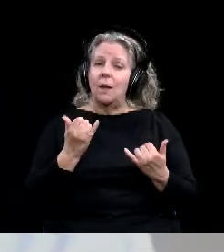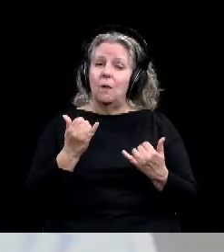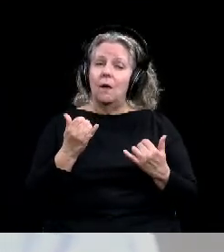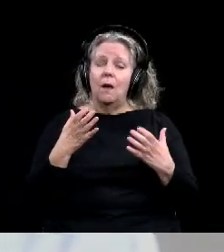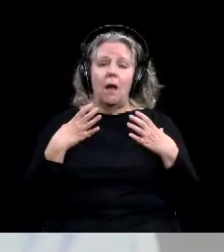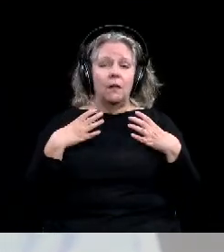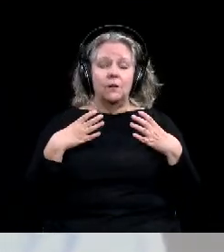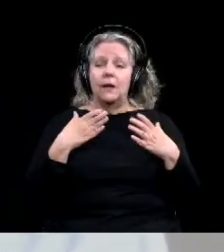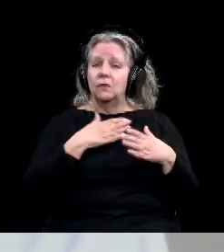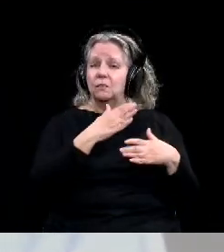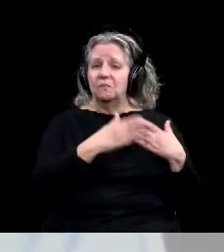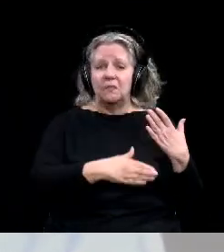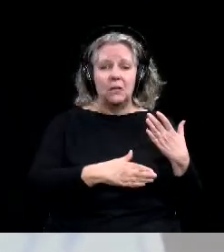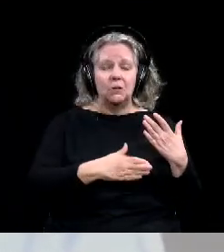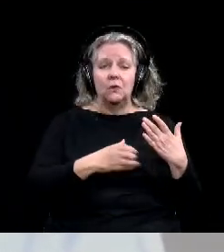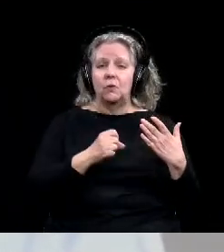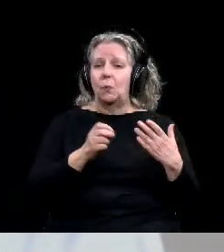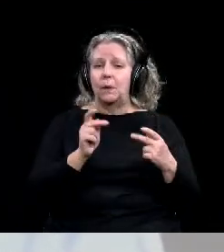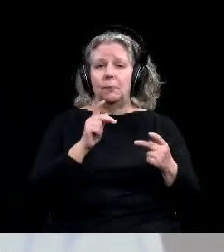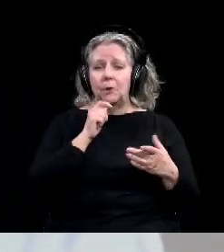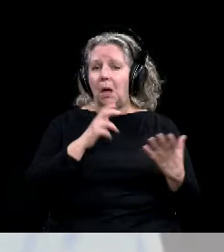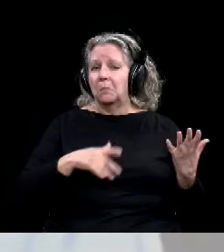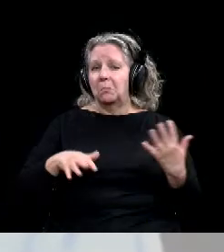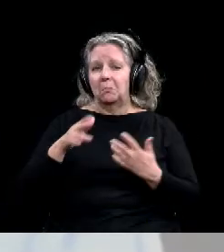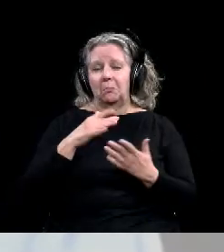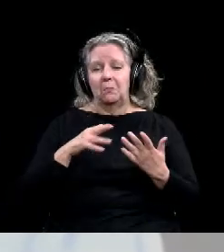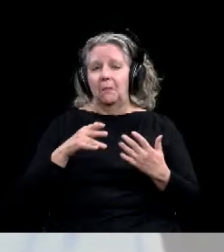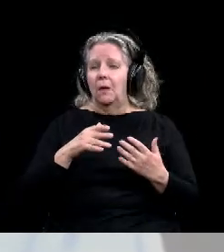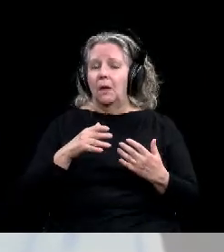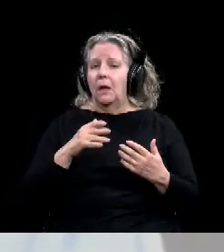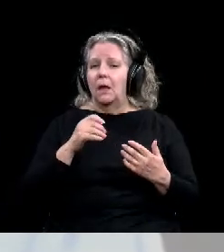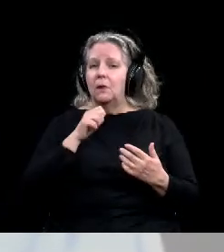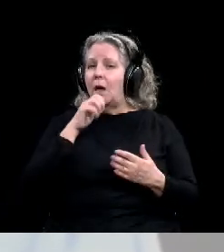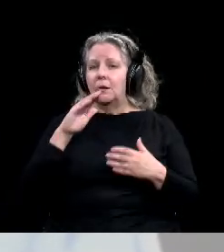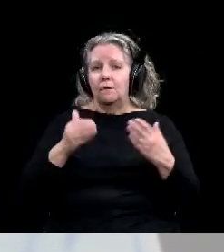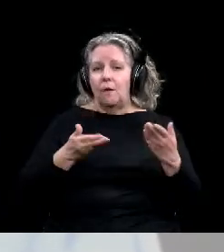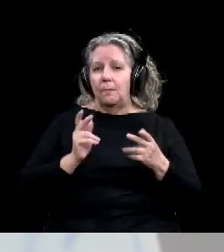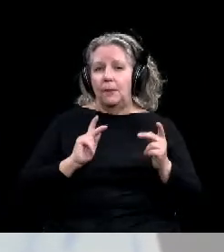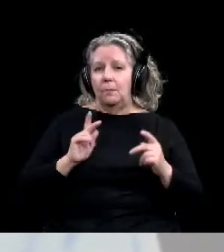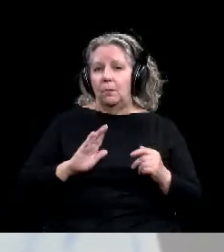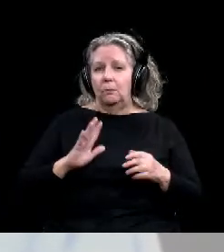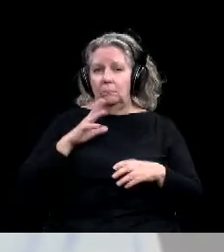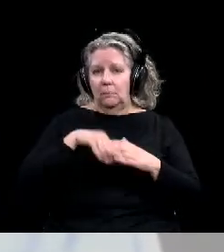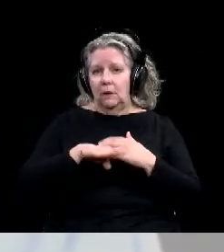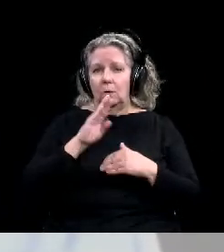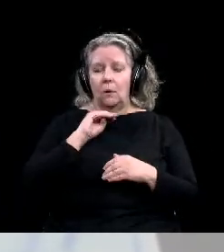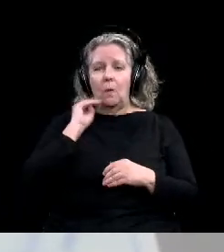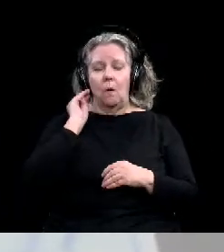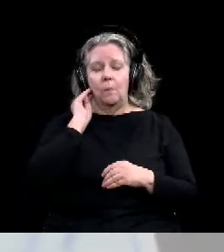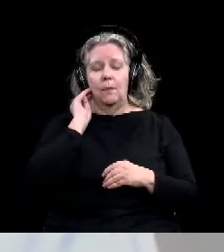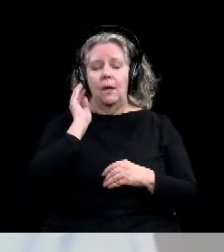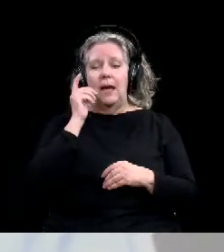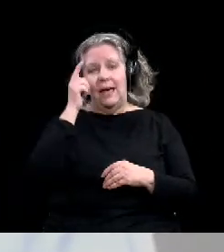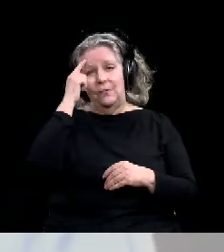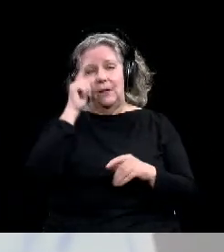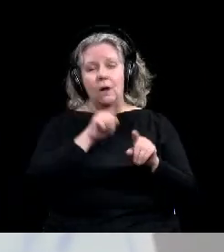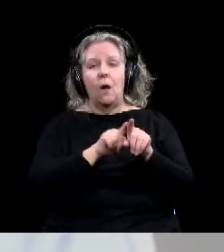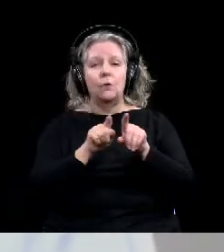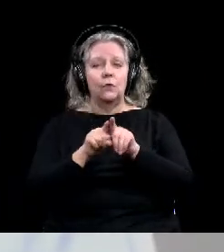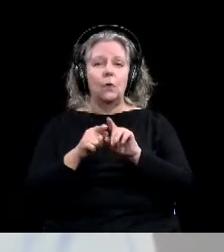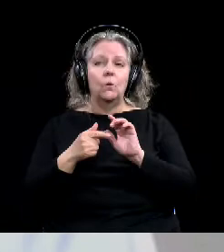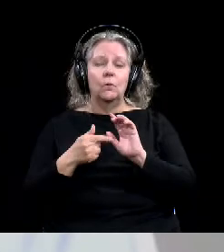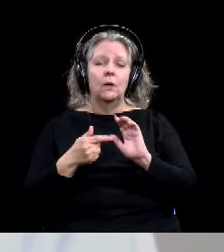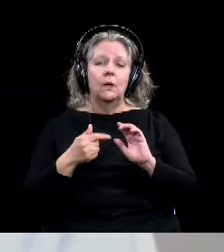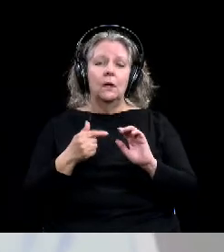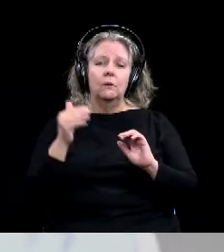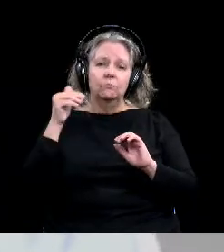home. I think it may also reflect the ongoing work by the community to